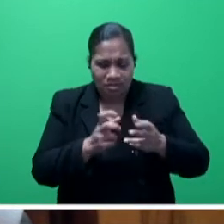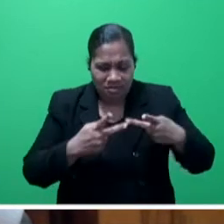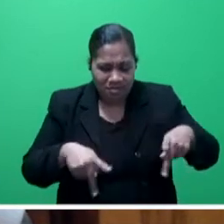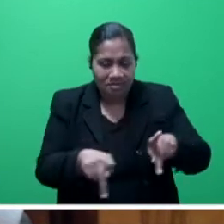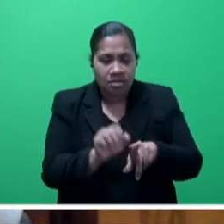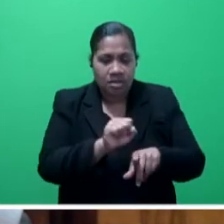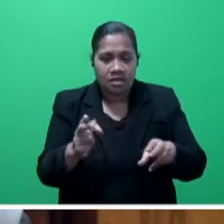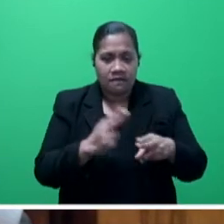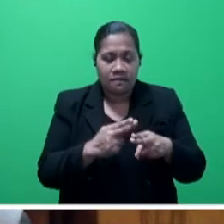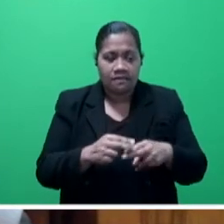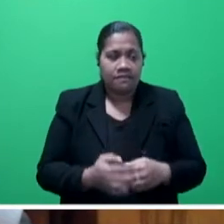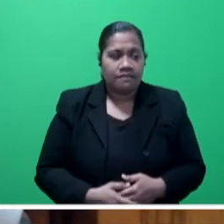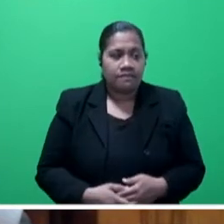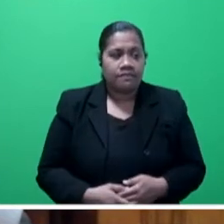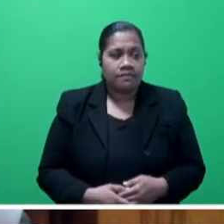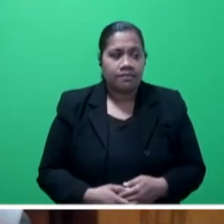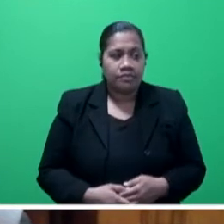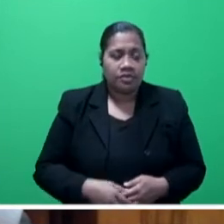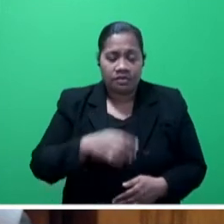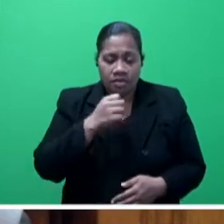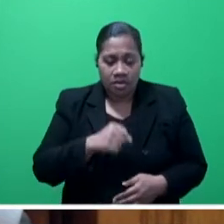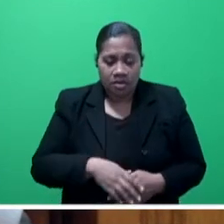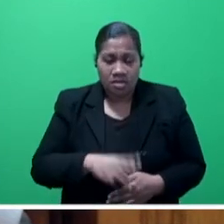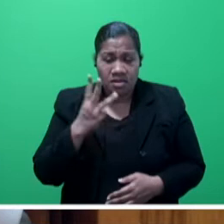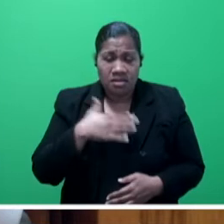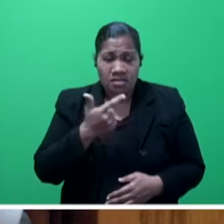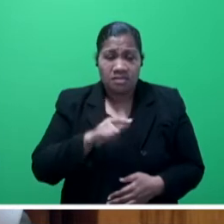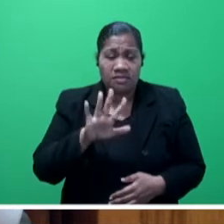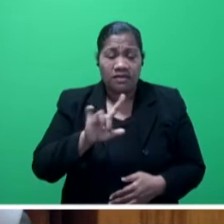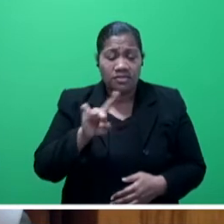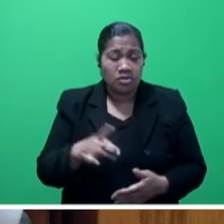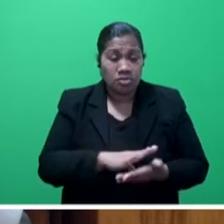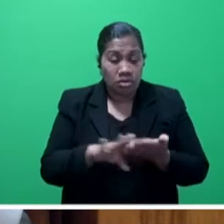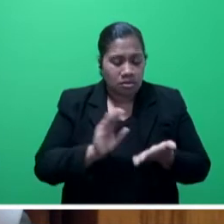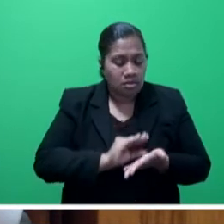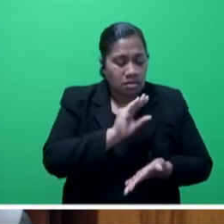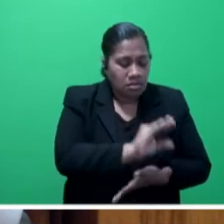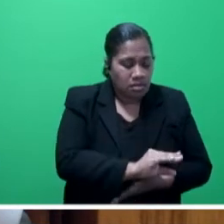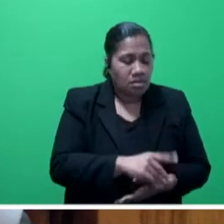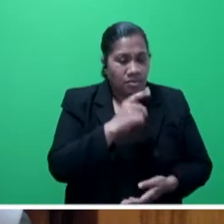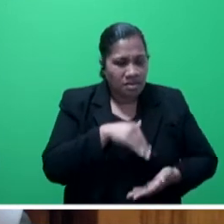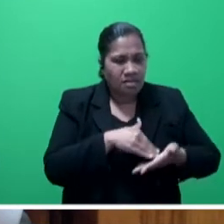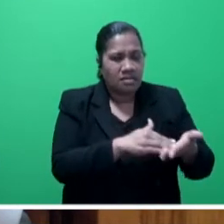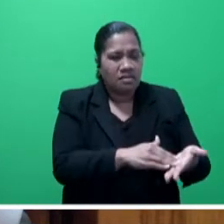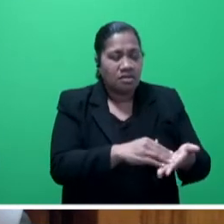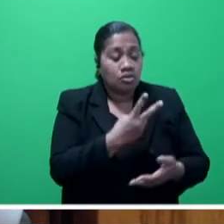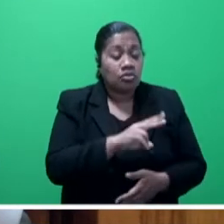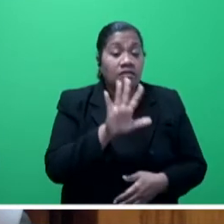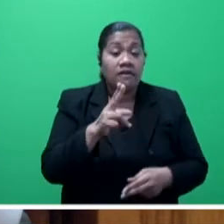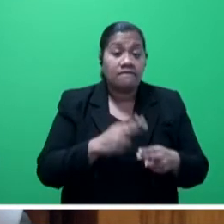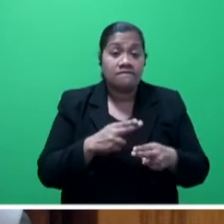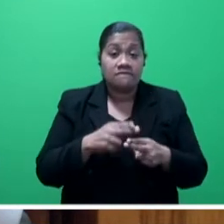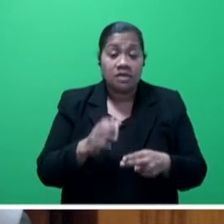Goat rearing package, Mr. Speaker, say $375,000 have been allocated to assist 25